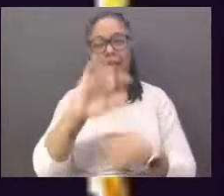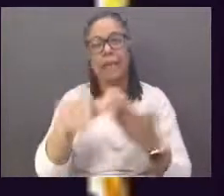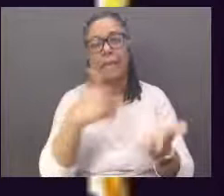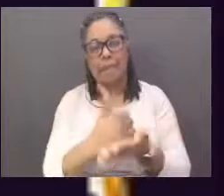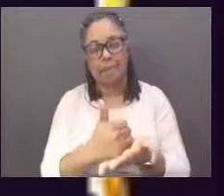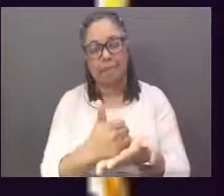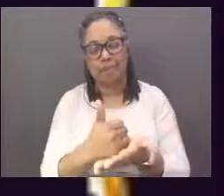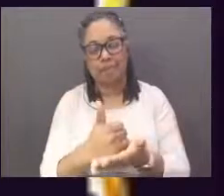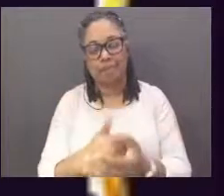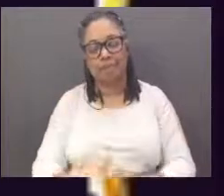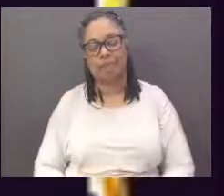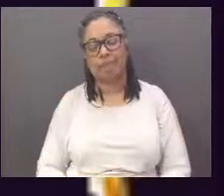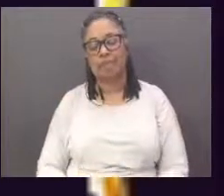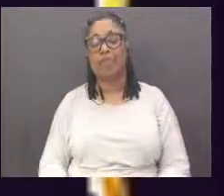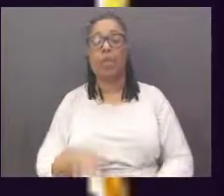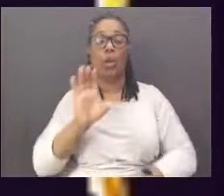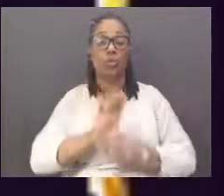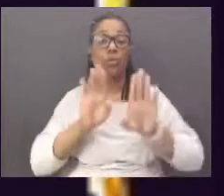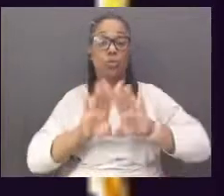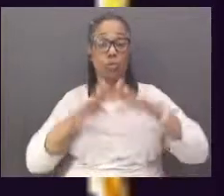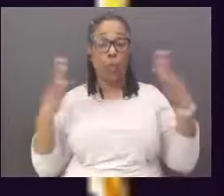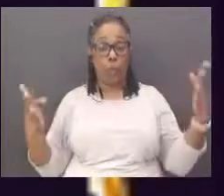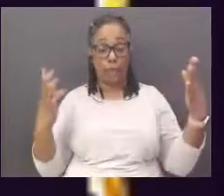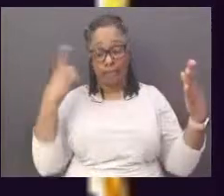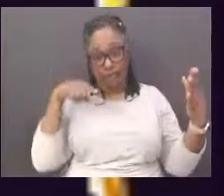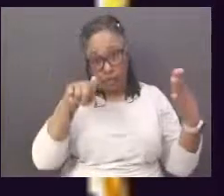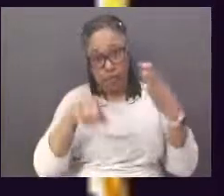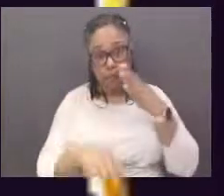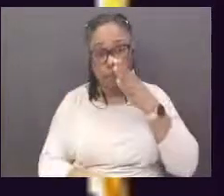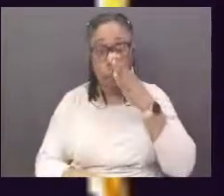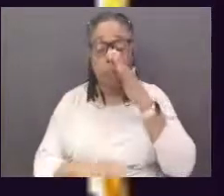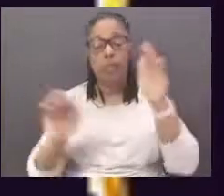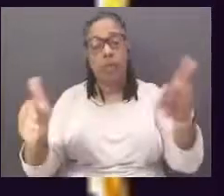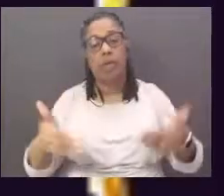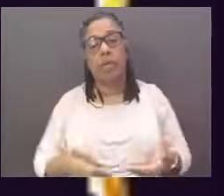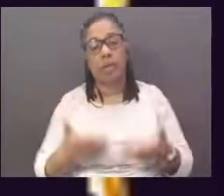doors of the church are open. We invite you right now.